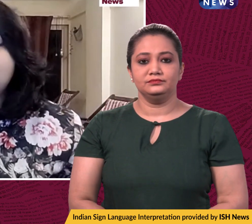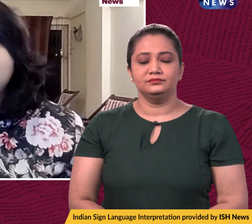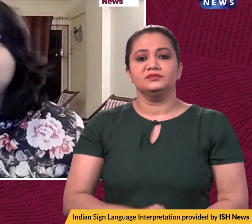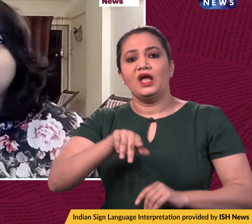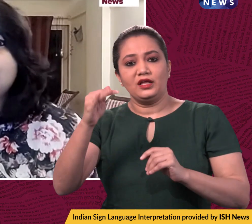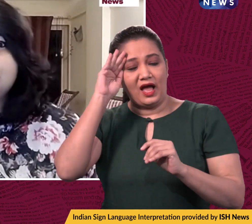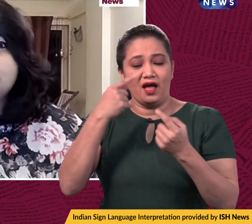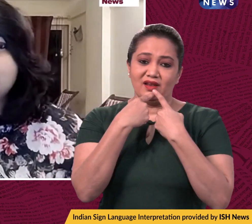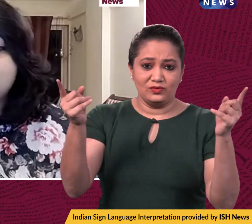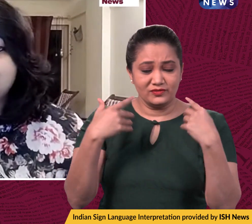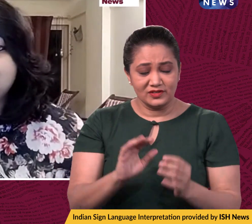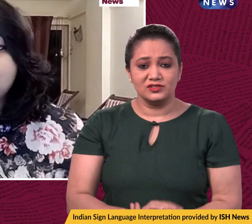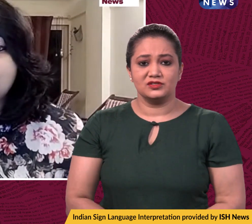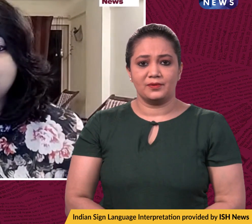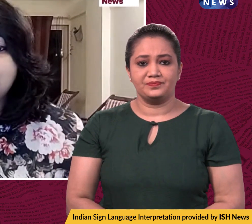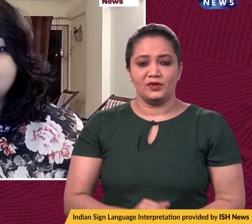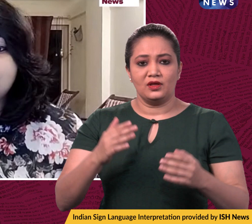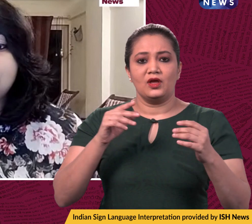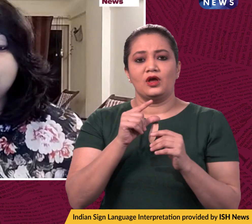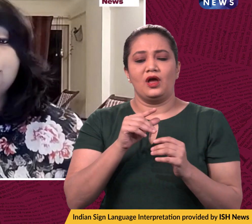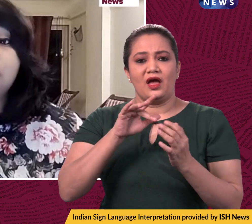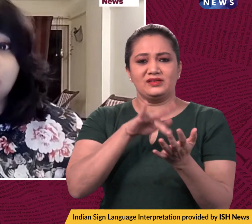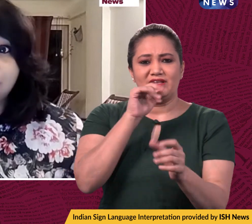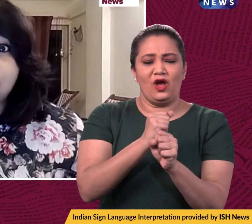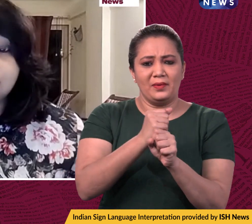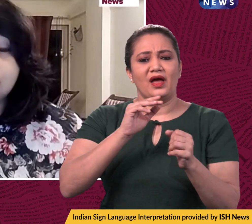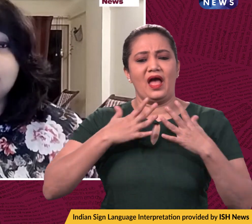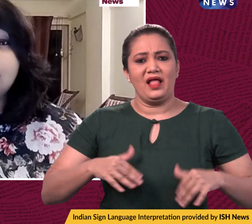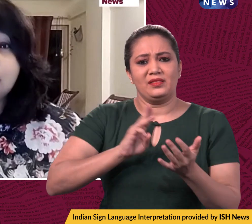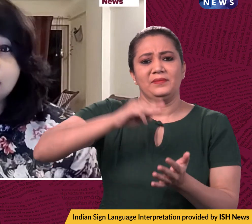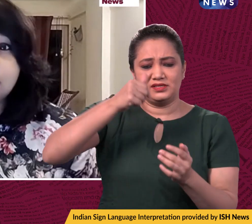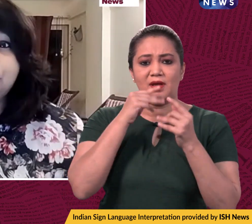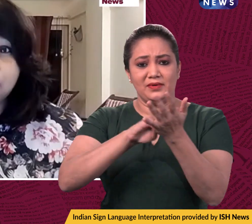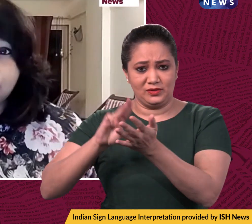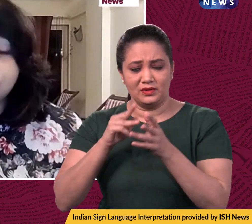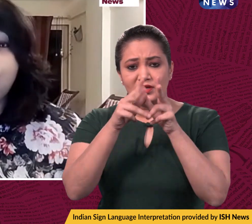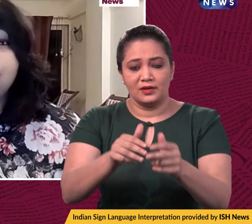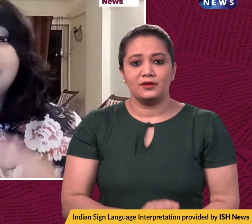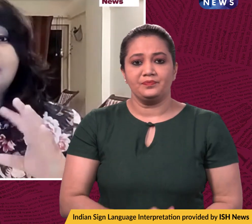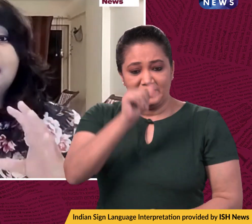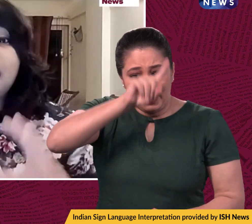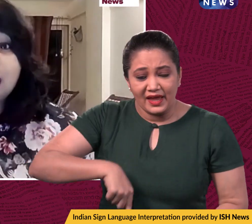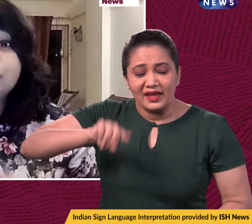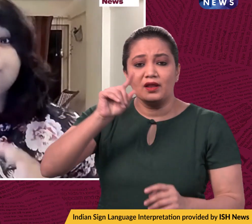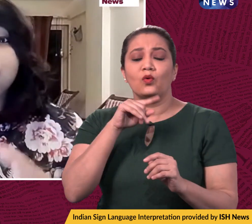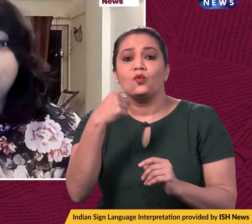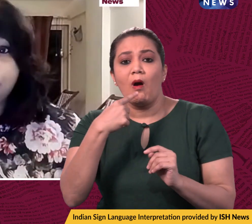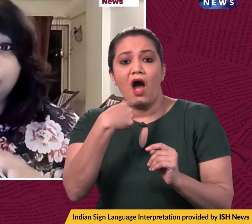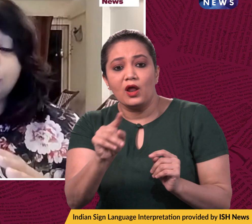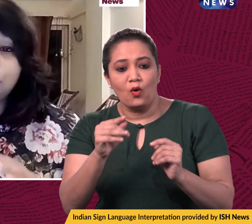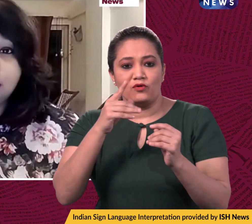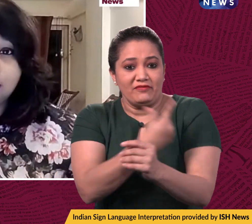Also, making an announcement, Union Health Minister Mansukh Mandavia has said that 60% of the